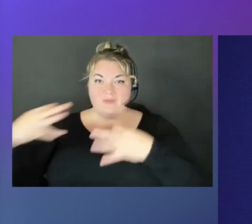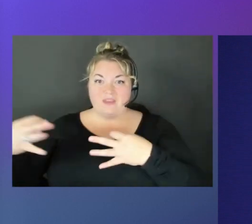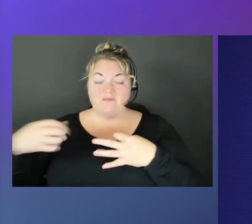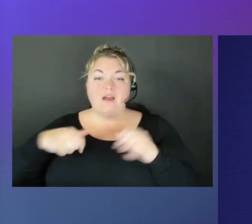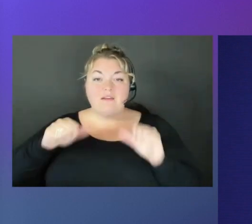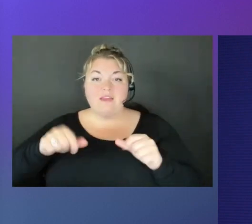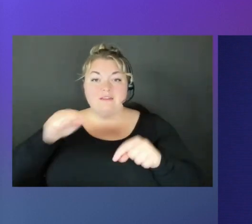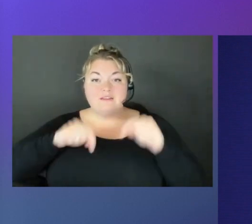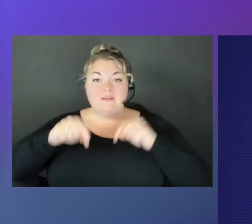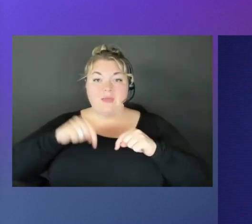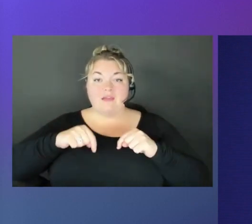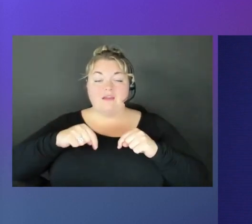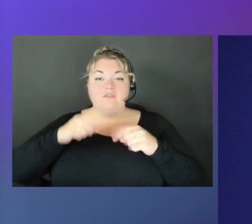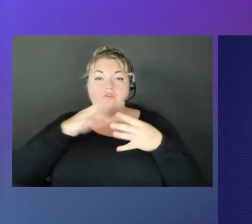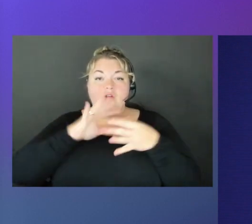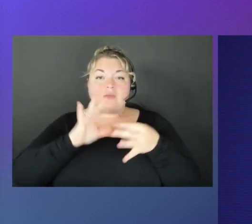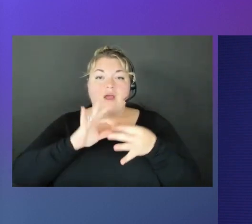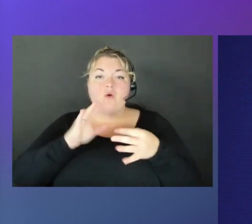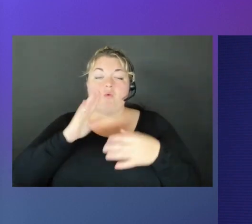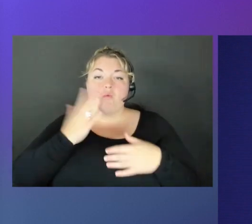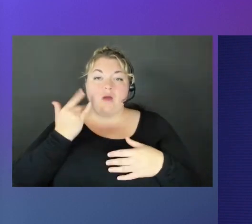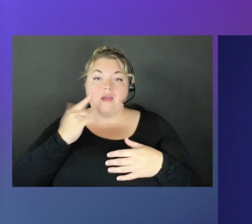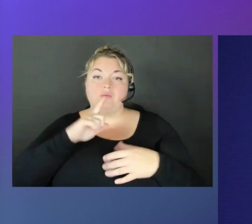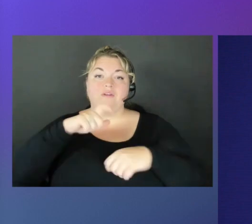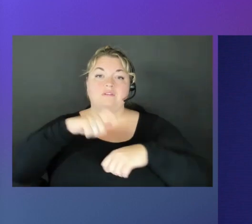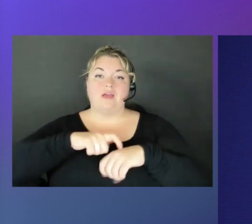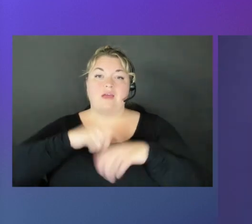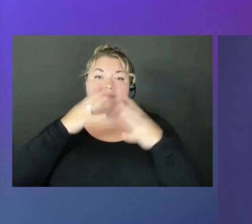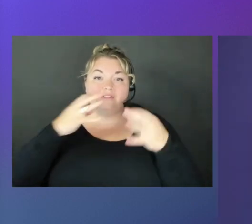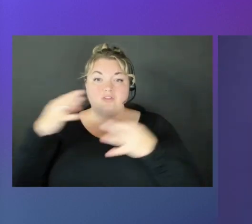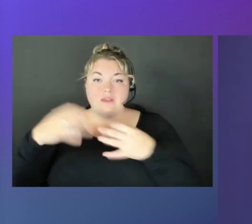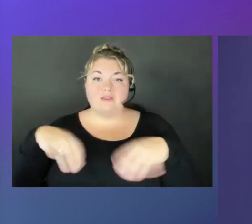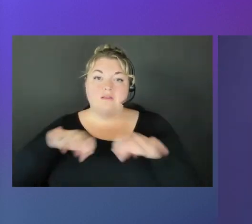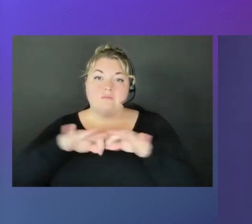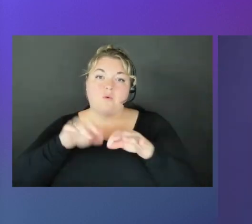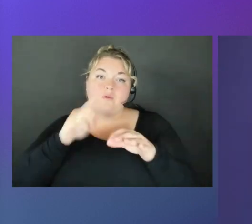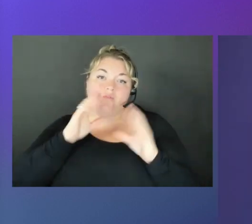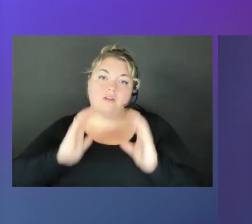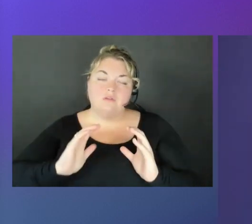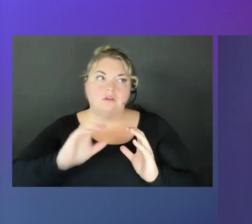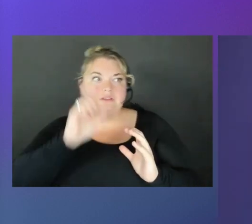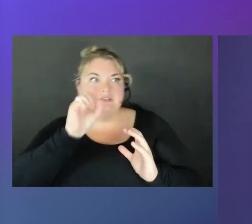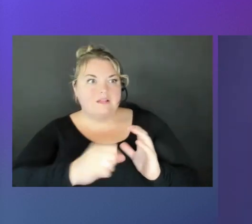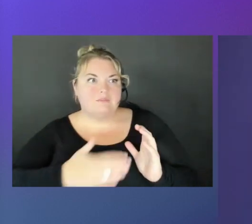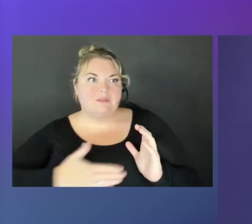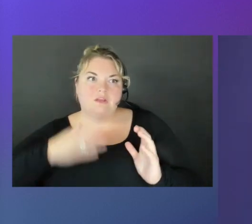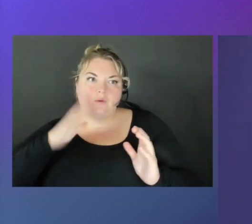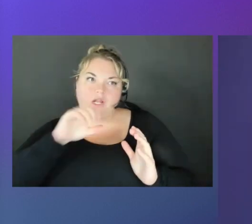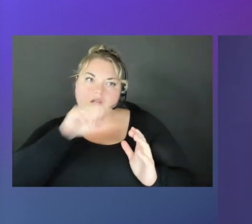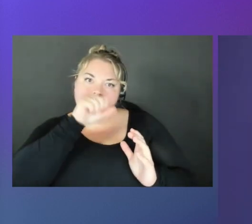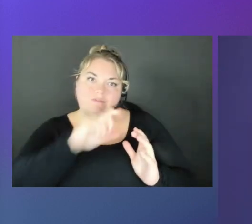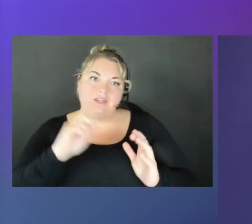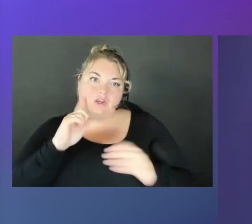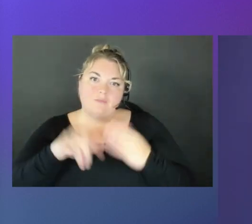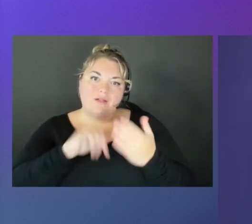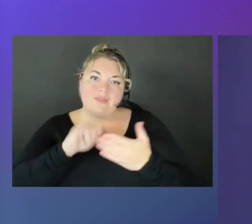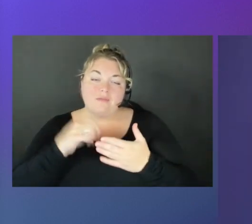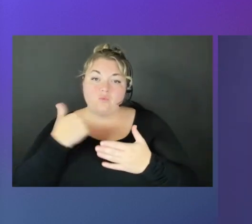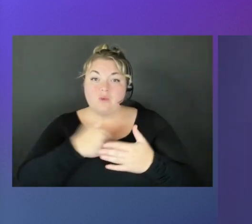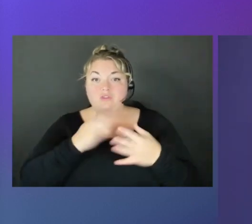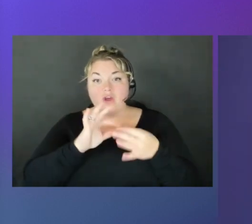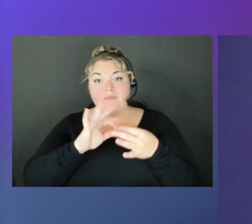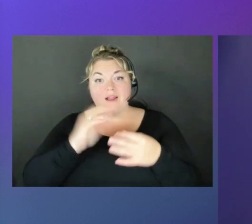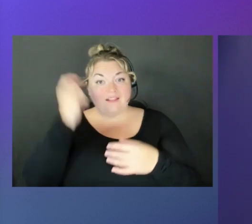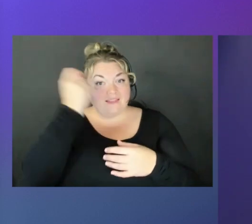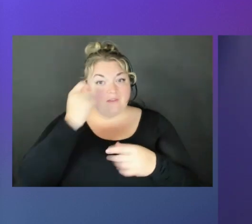and just talk about why real-time decision making is important for our customers. Yeah, please, would love to hear about that because we talk about it in theory, but we never hear